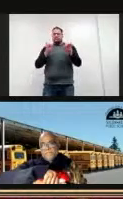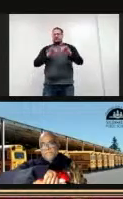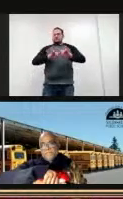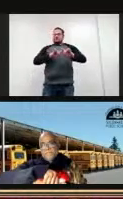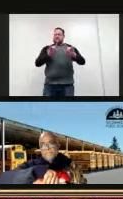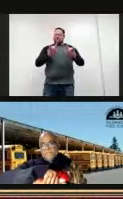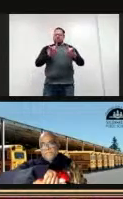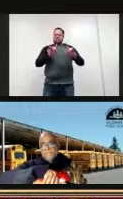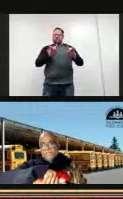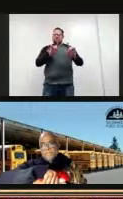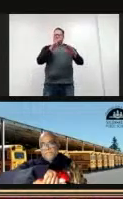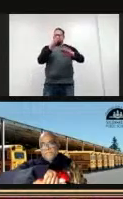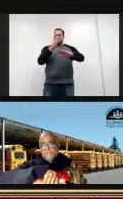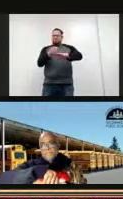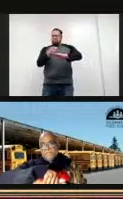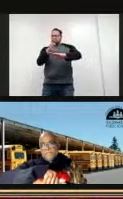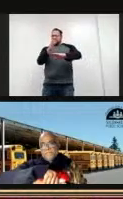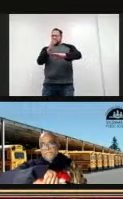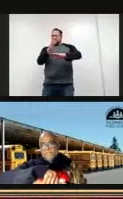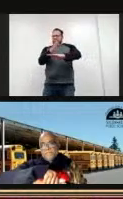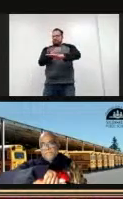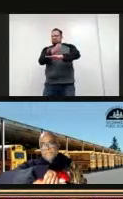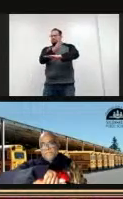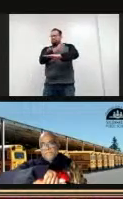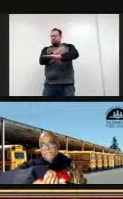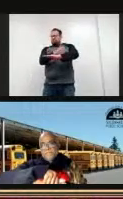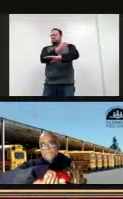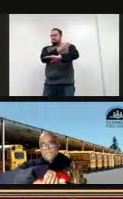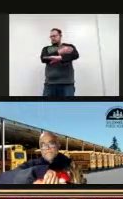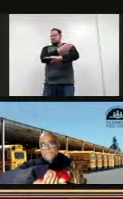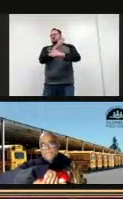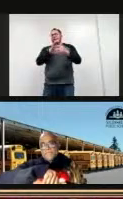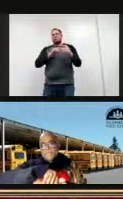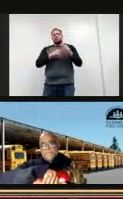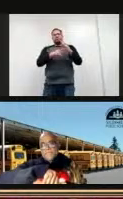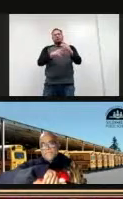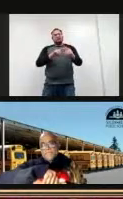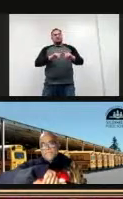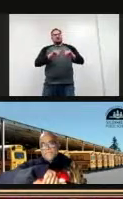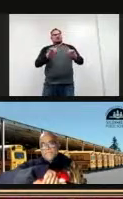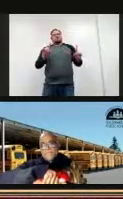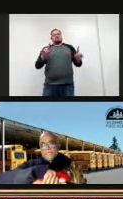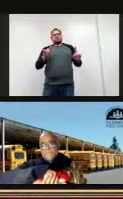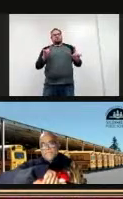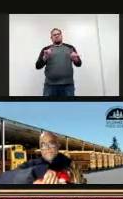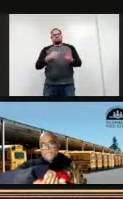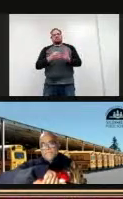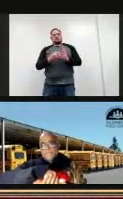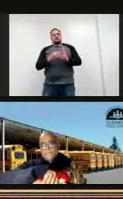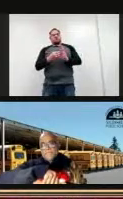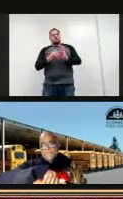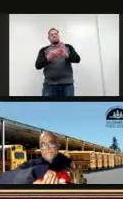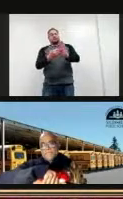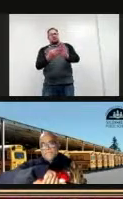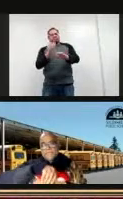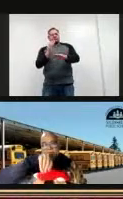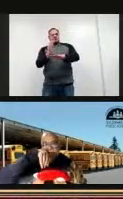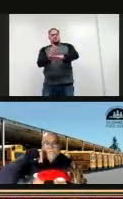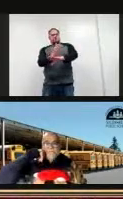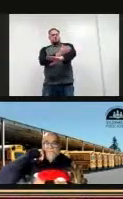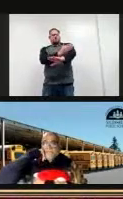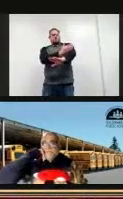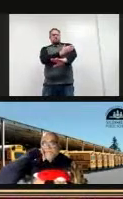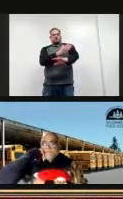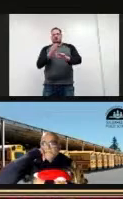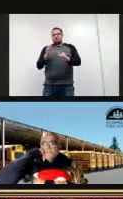it's going to show different indicators of that improvement. Yeah, absolutely. And you joined